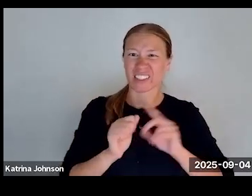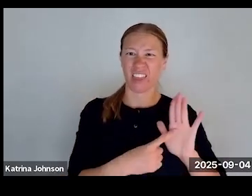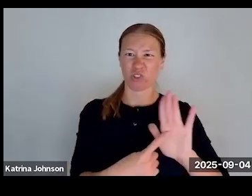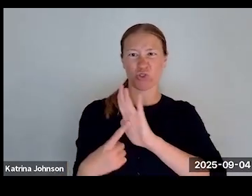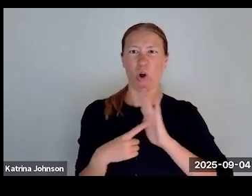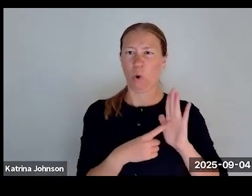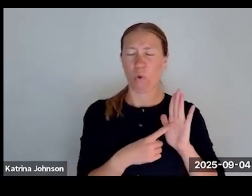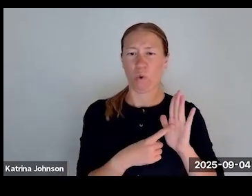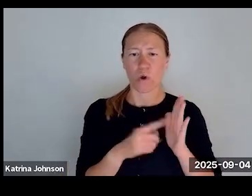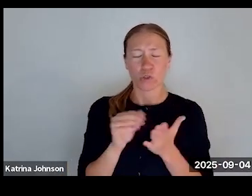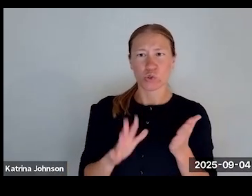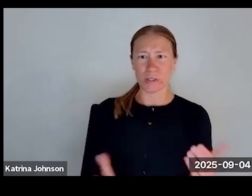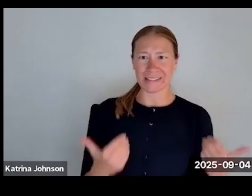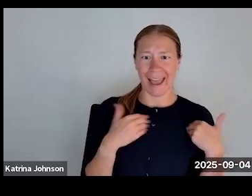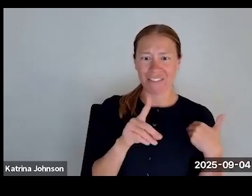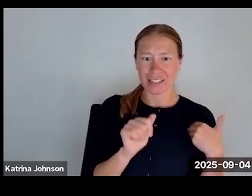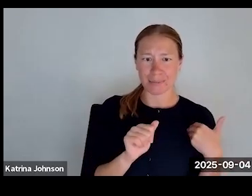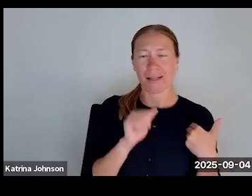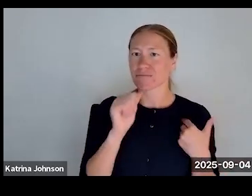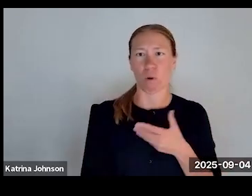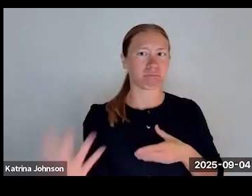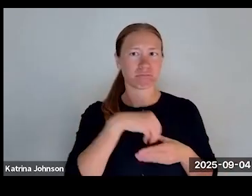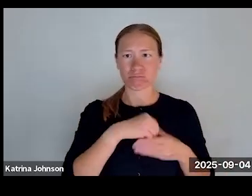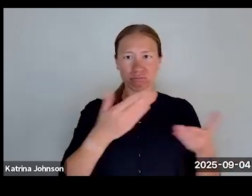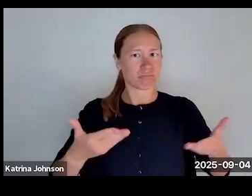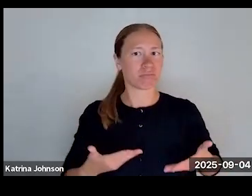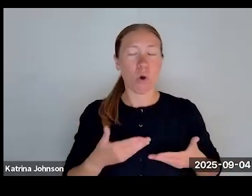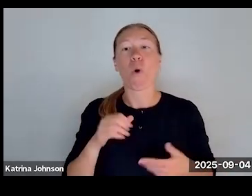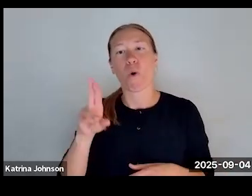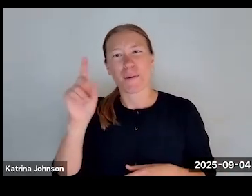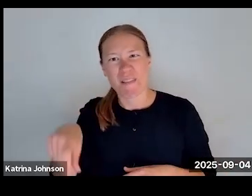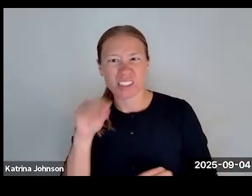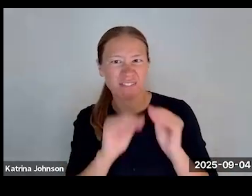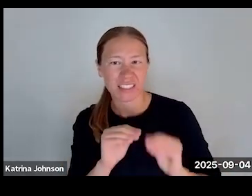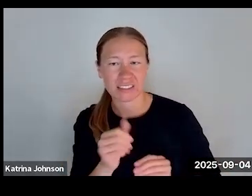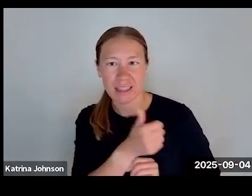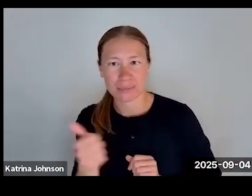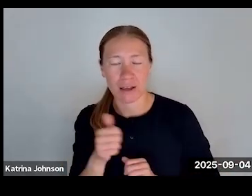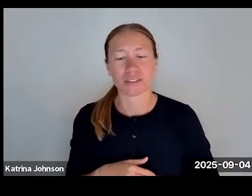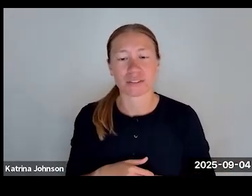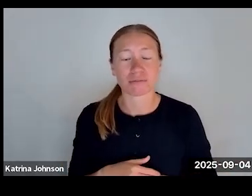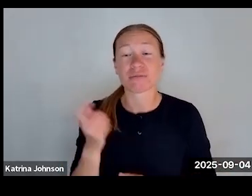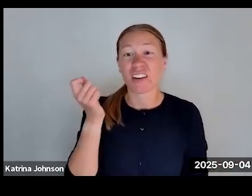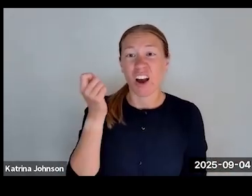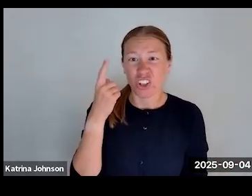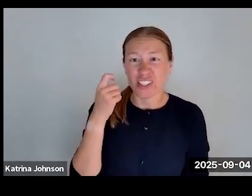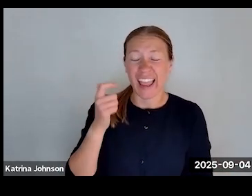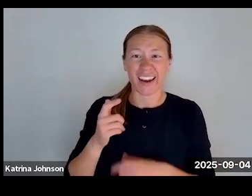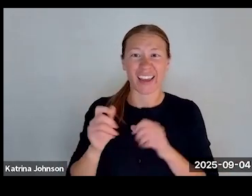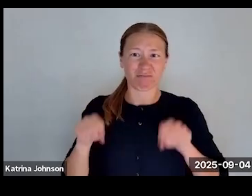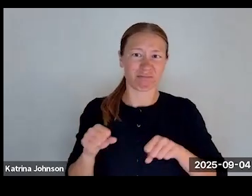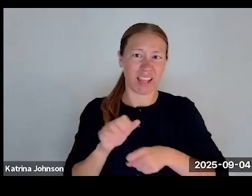that students with disabilities don't belong or need to fix themselves. Understanding ableism is